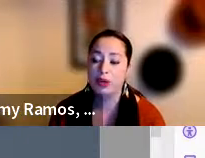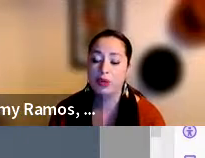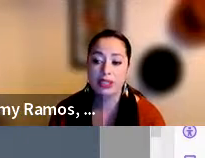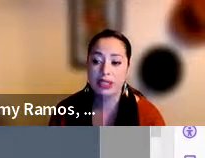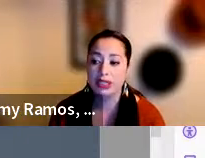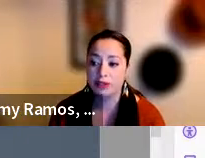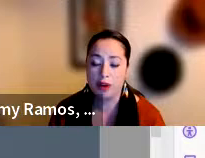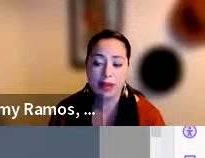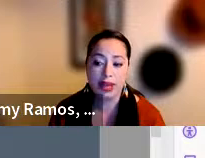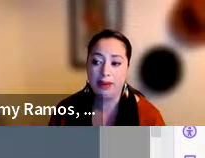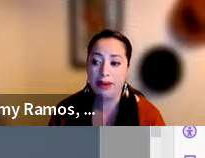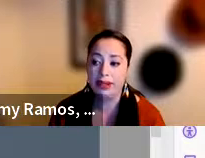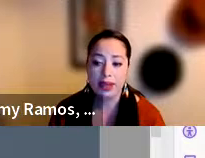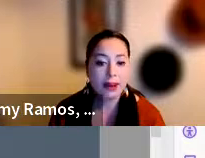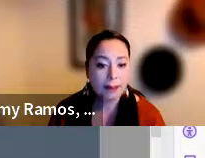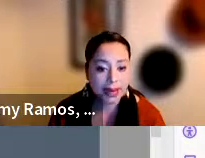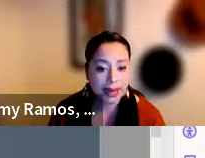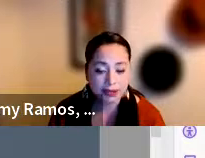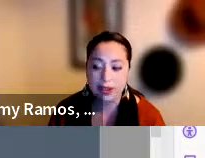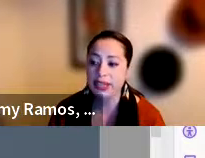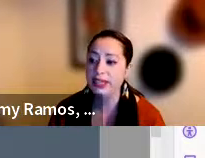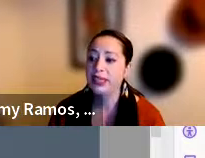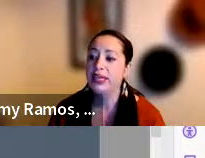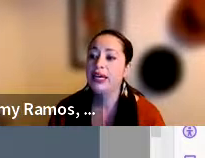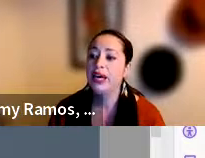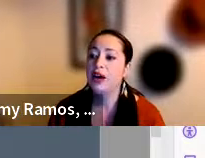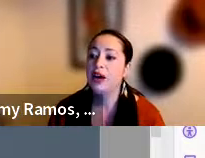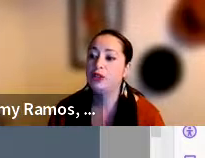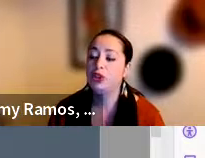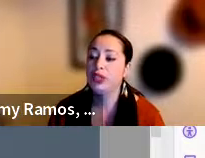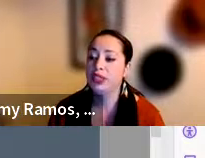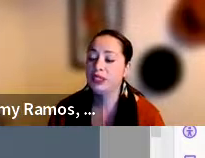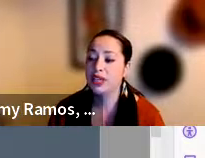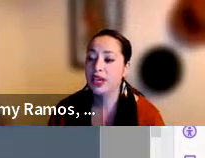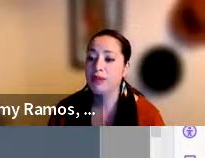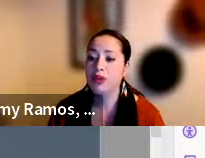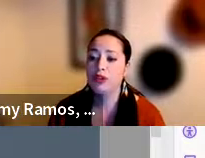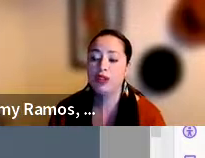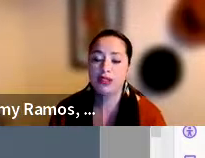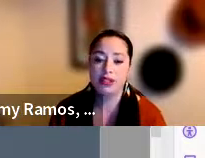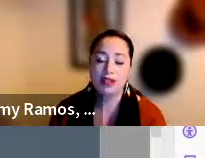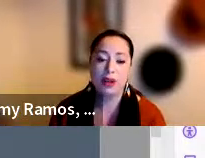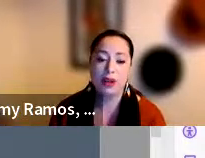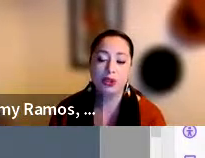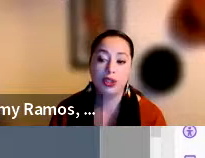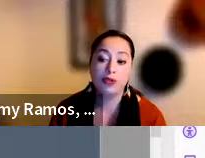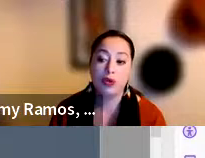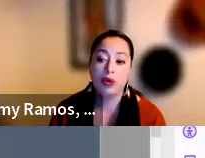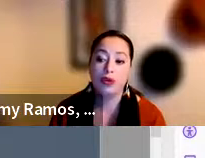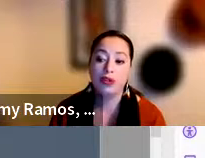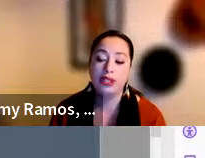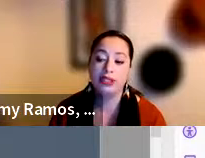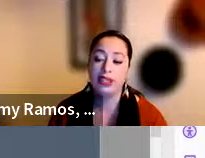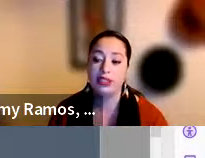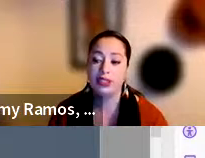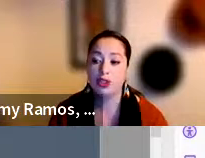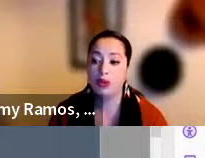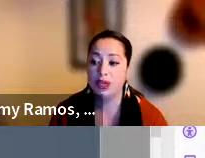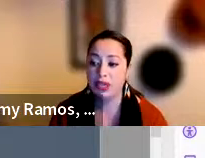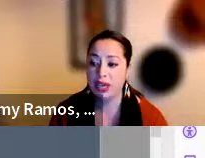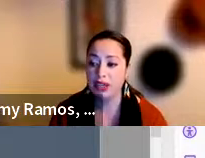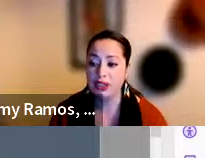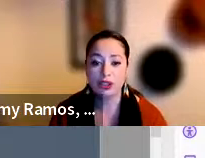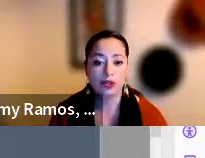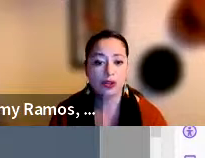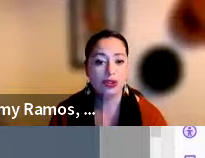levees that protect residents, farmland, and mass flooding. During this time, this is an opportunity for the